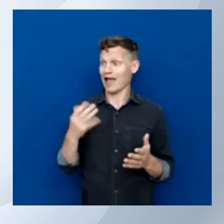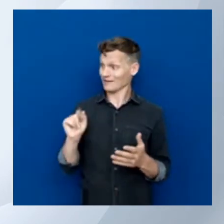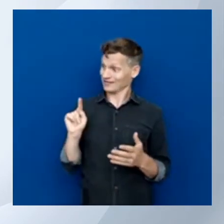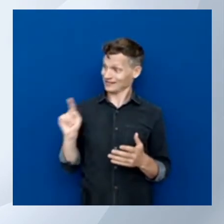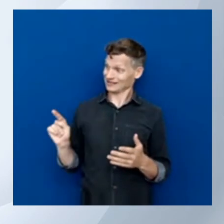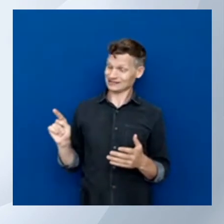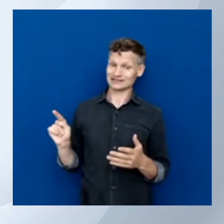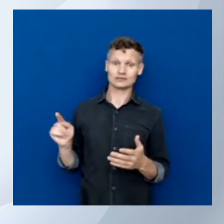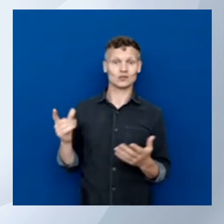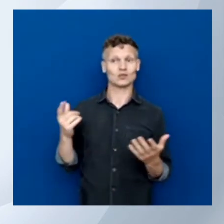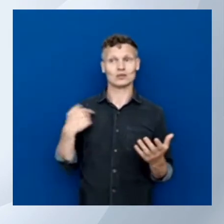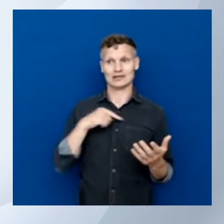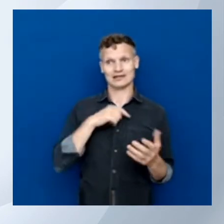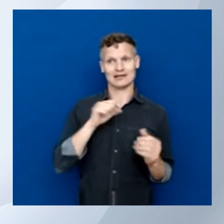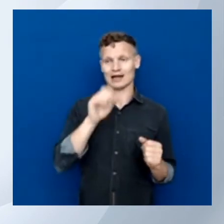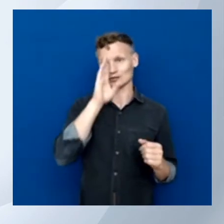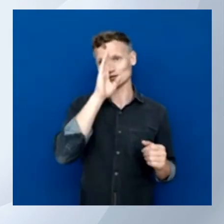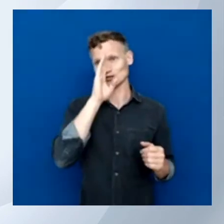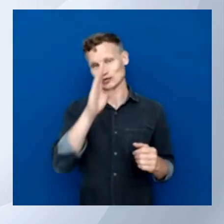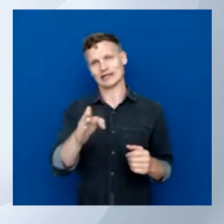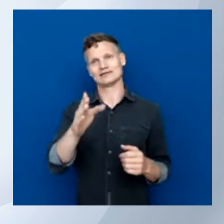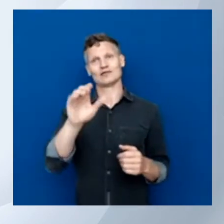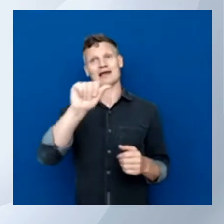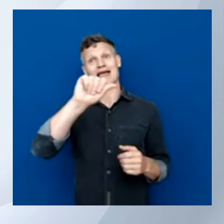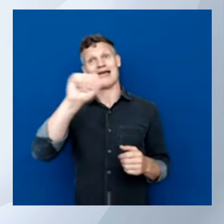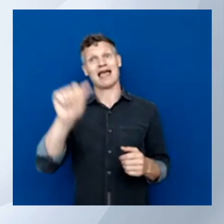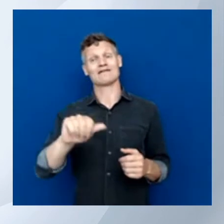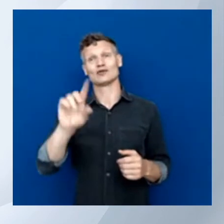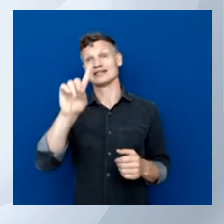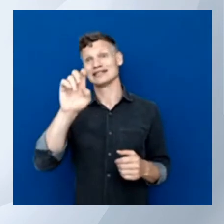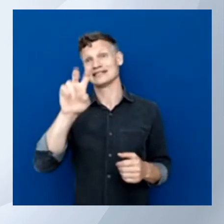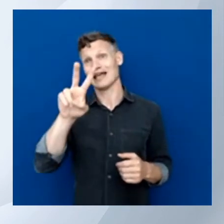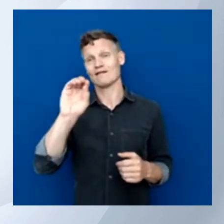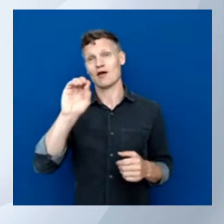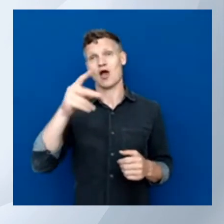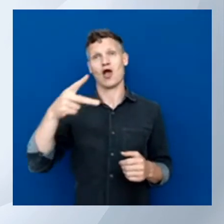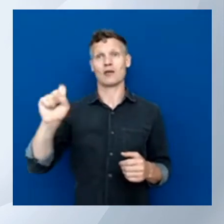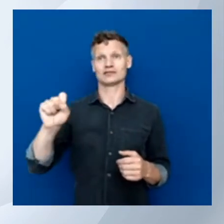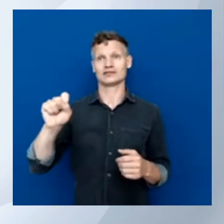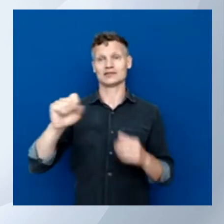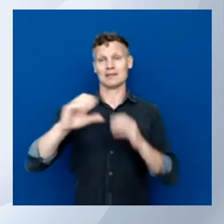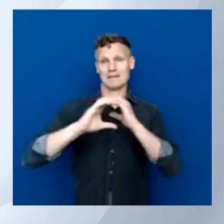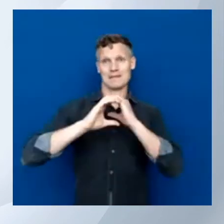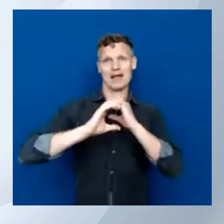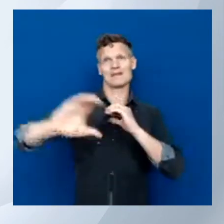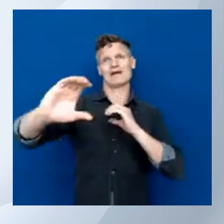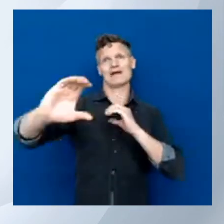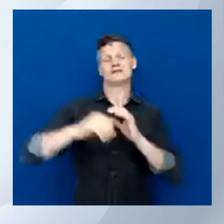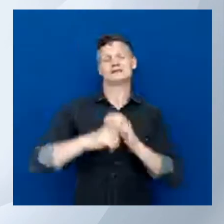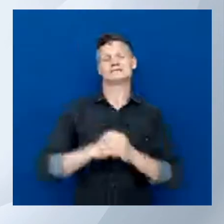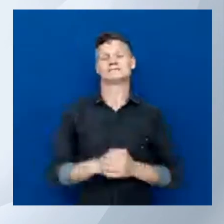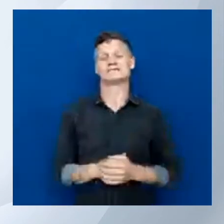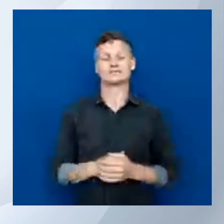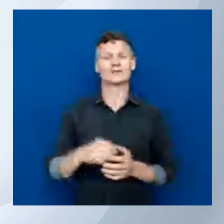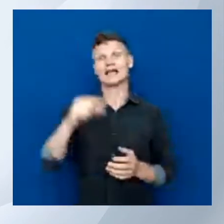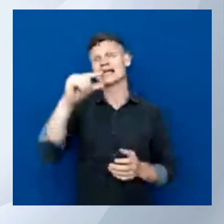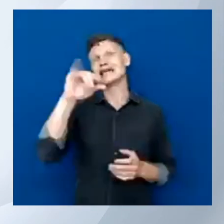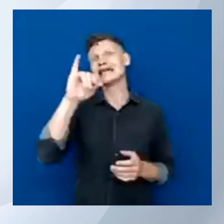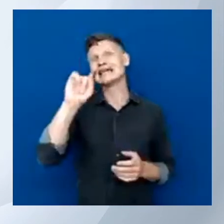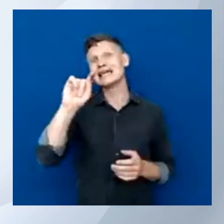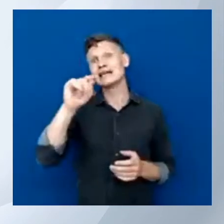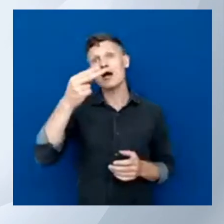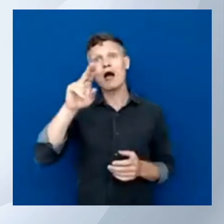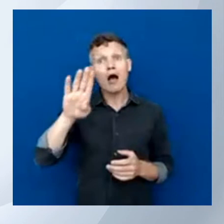directly through the Azure DevOps pipelines. If you wanted to use GitHub Actions or TeamCity or some